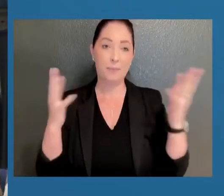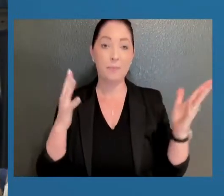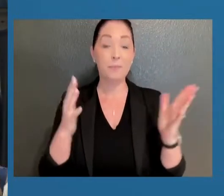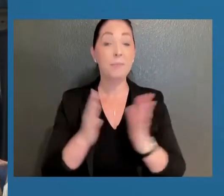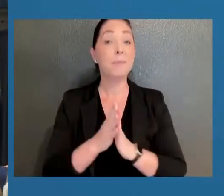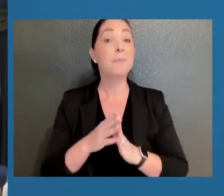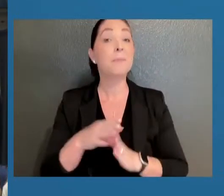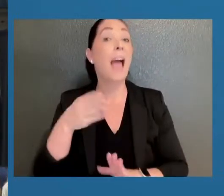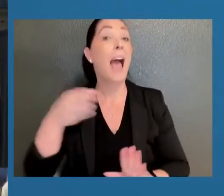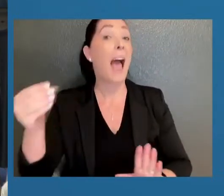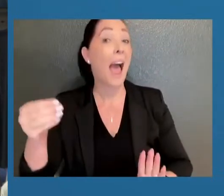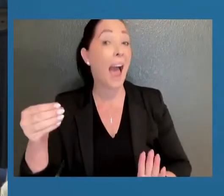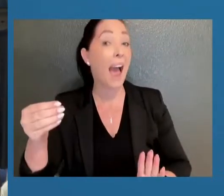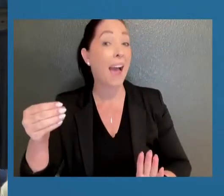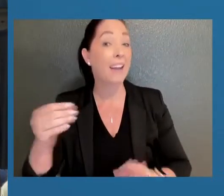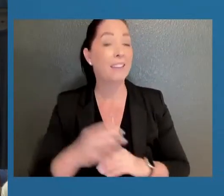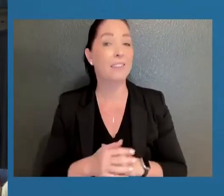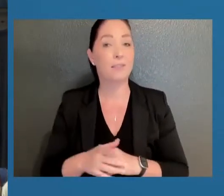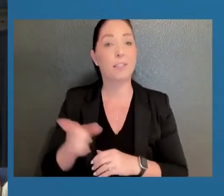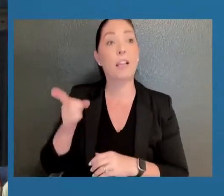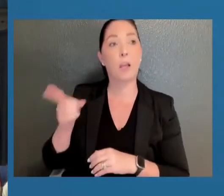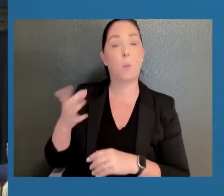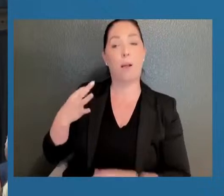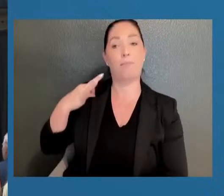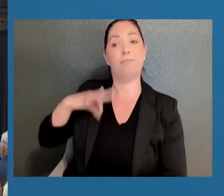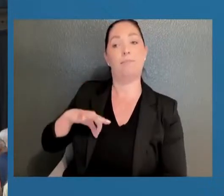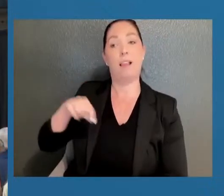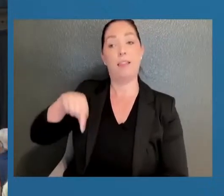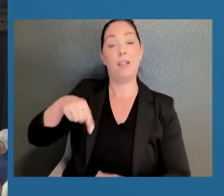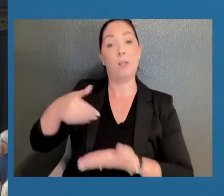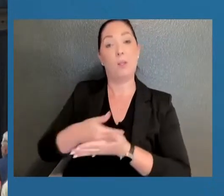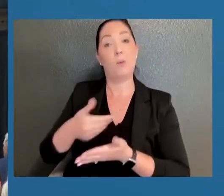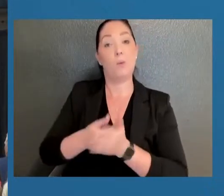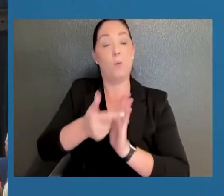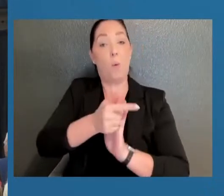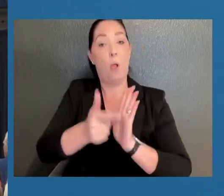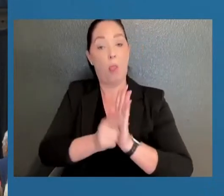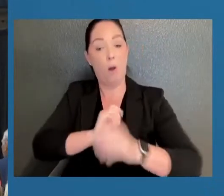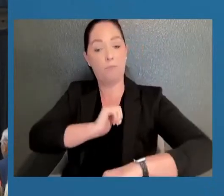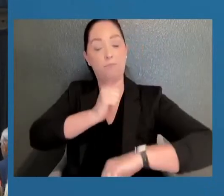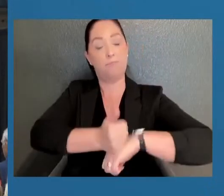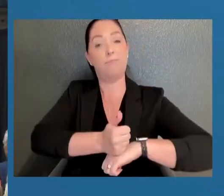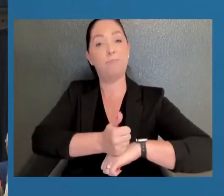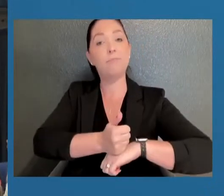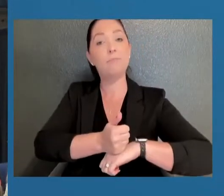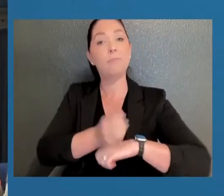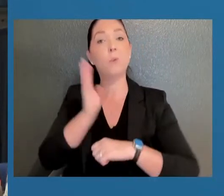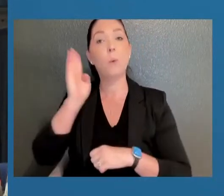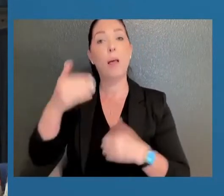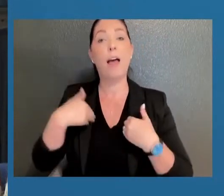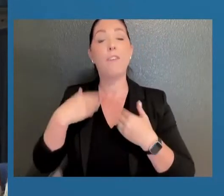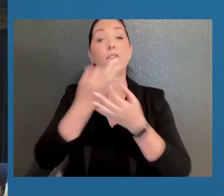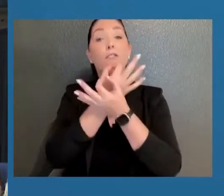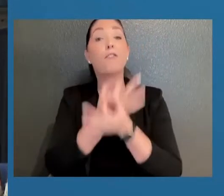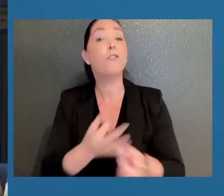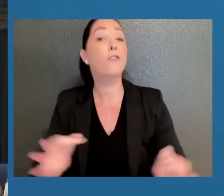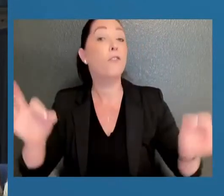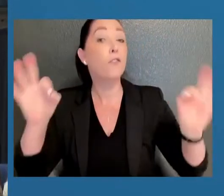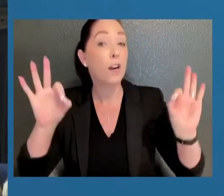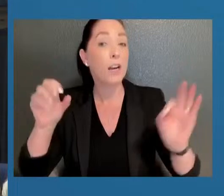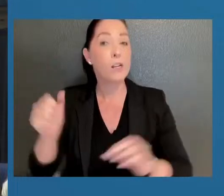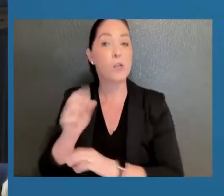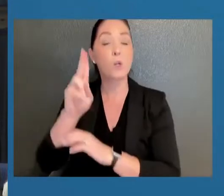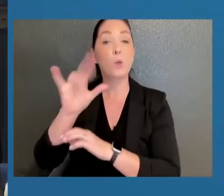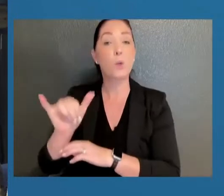And we'll be one of the beneficiaries of our new law put in place, where we're going to have free SUNY